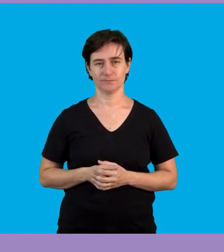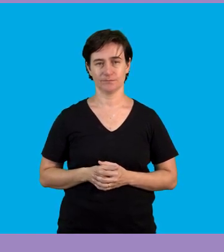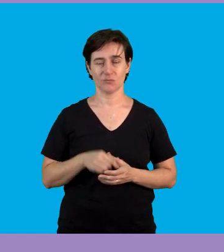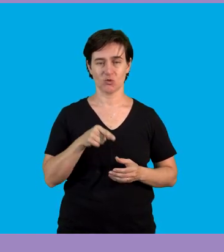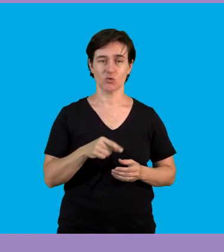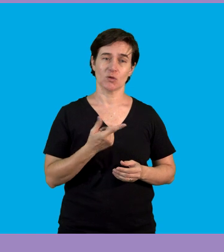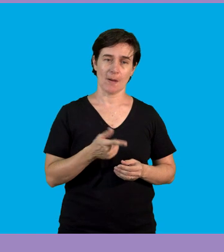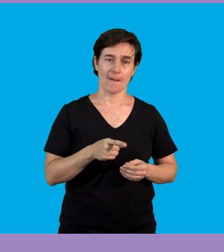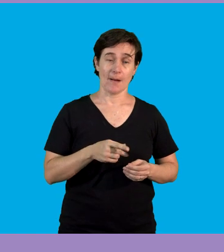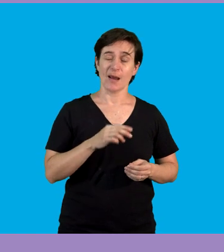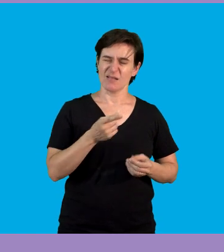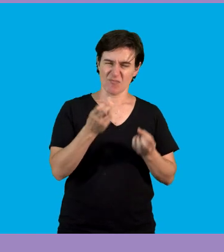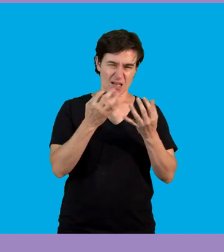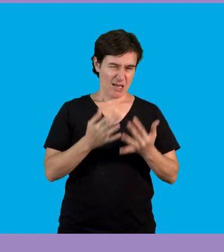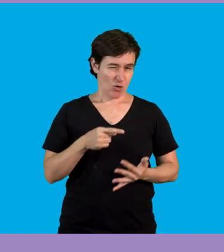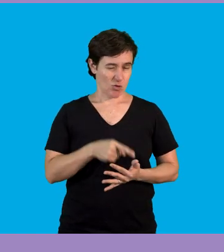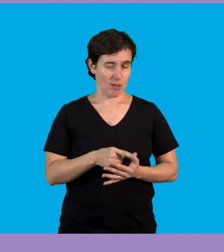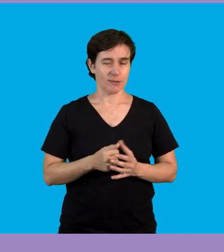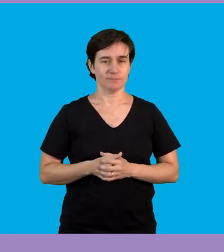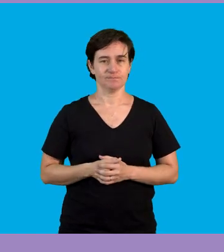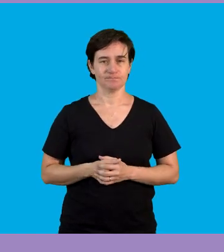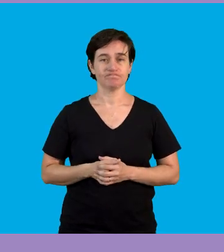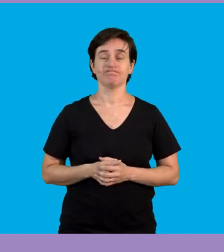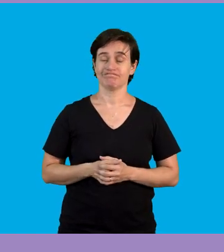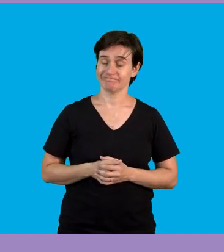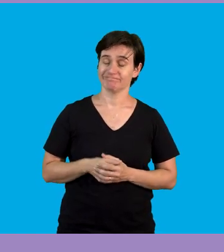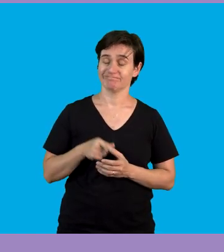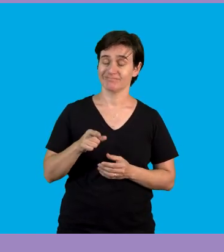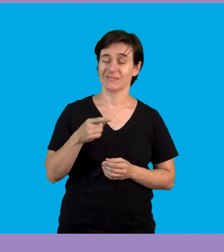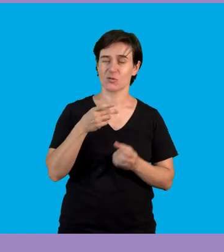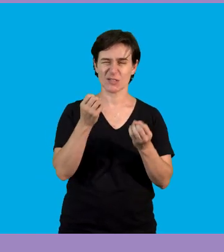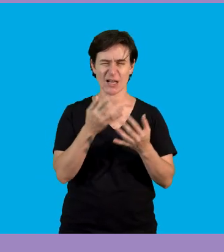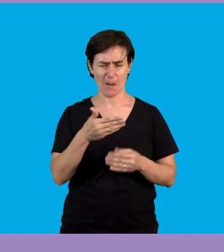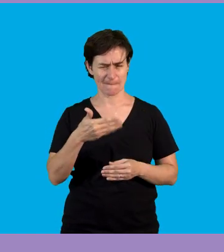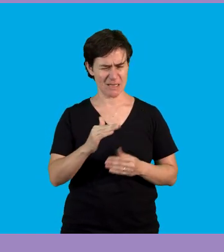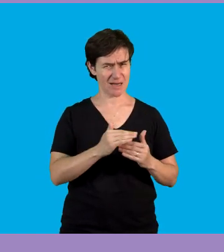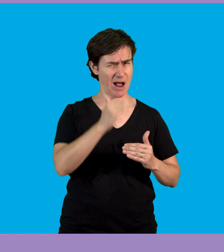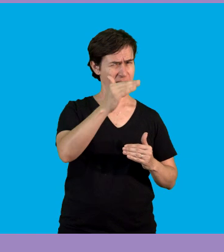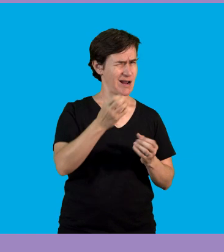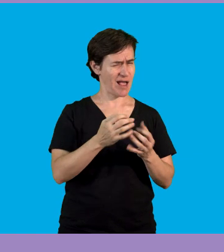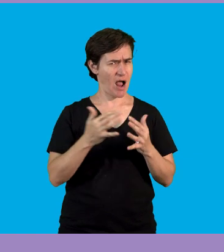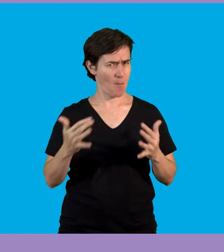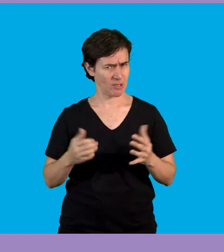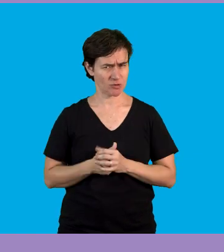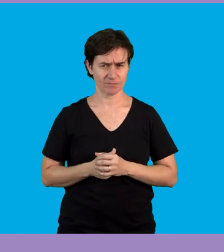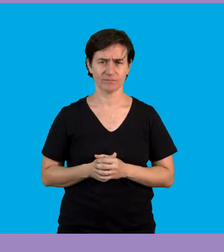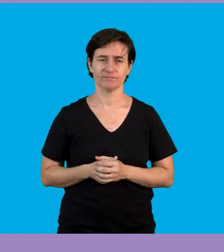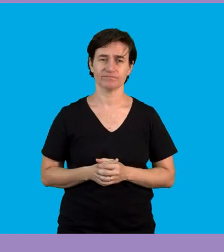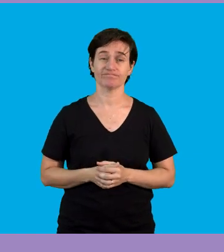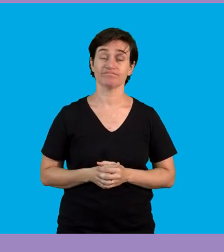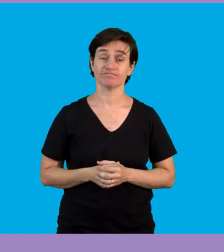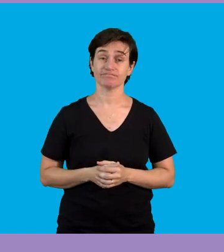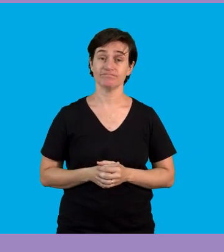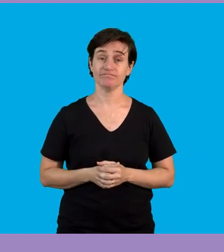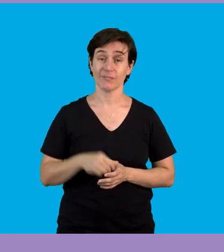that base there. So let's calculate this missing height. Remember, Pythagoras says